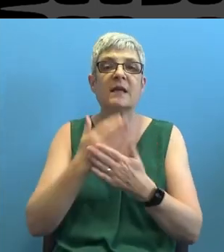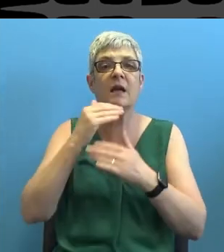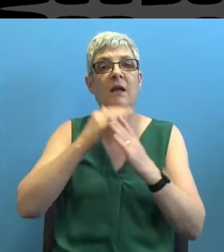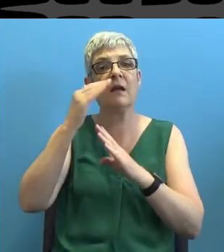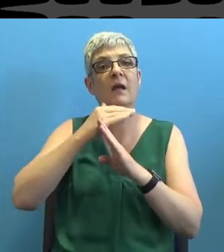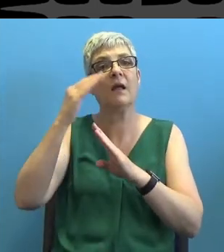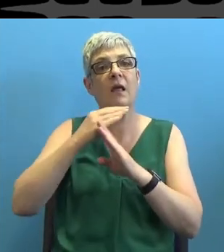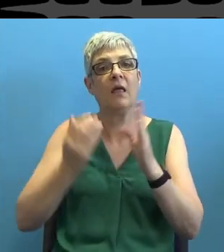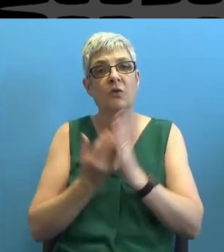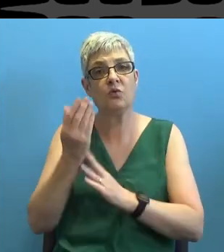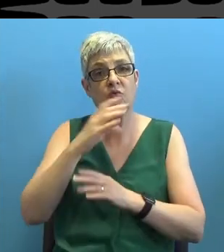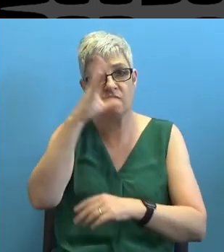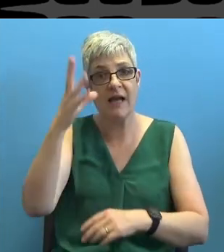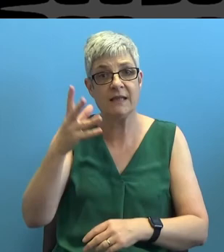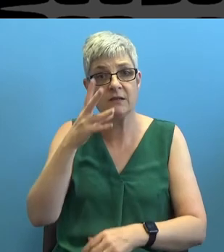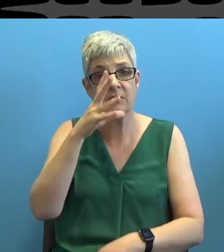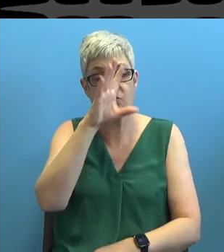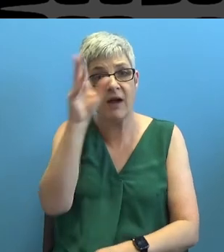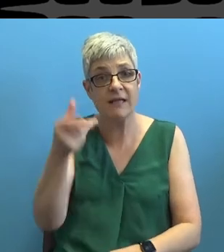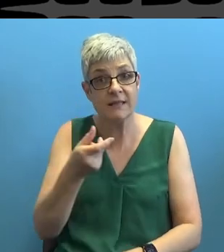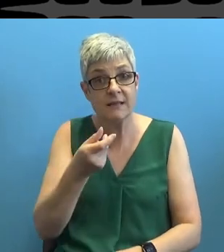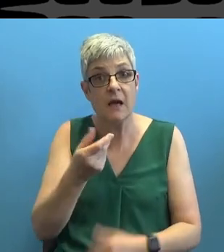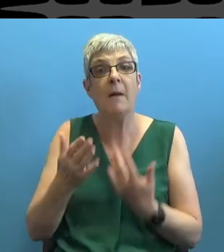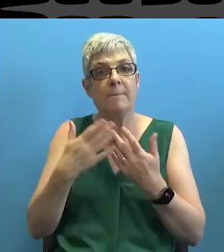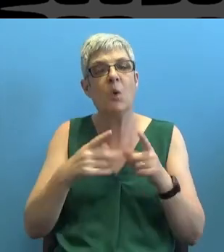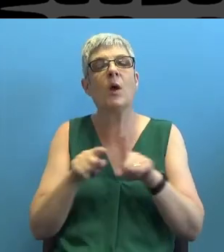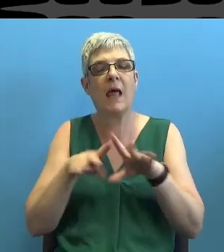we would become more like him.